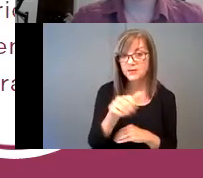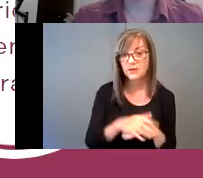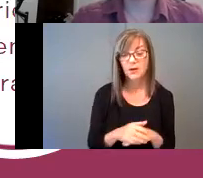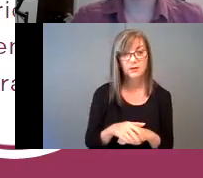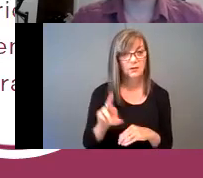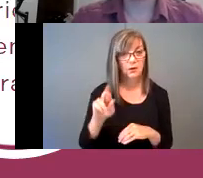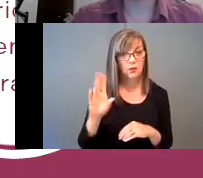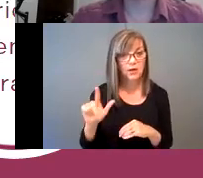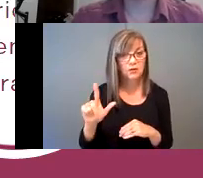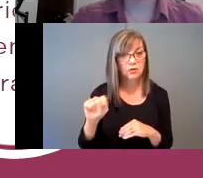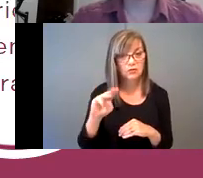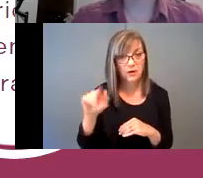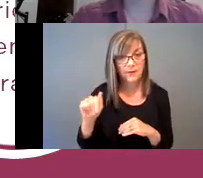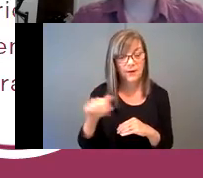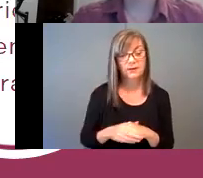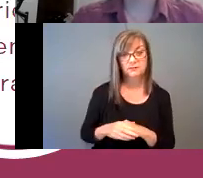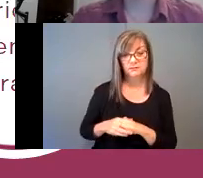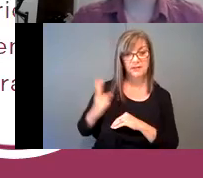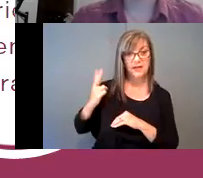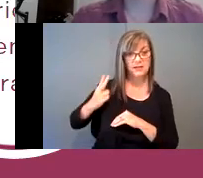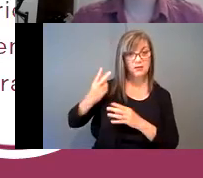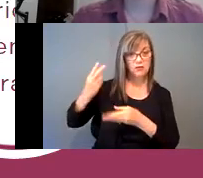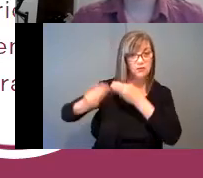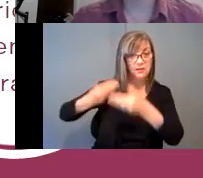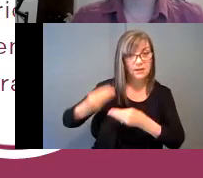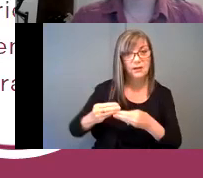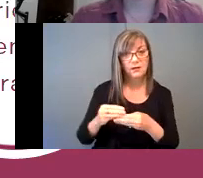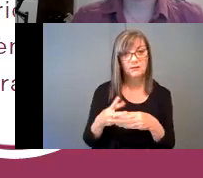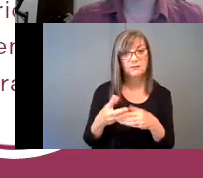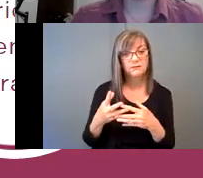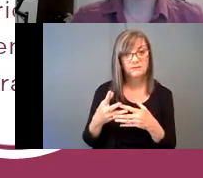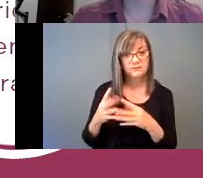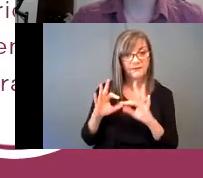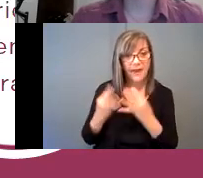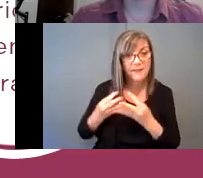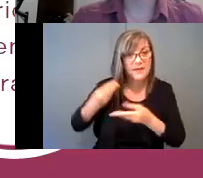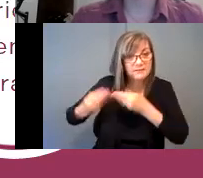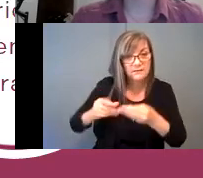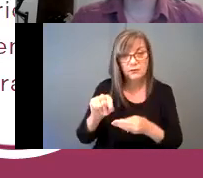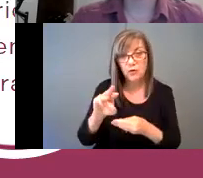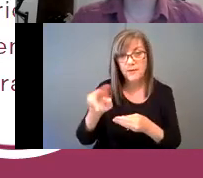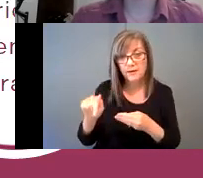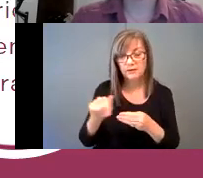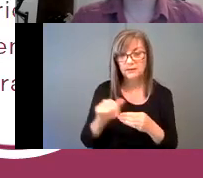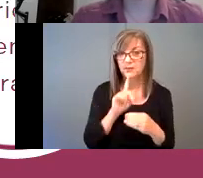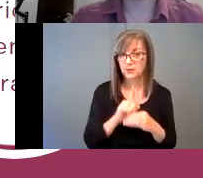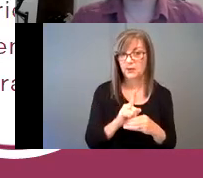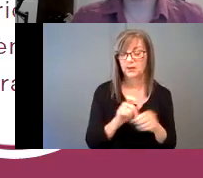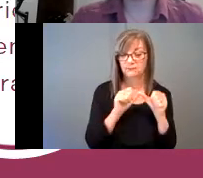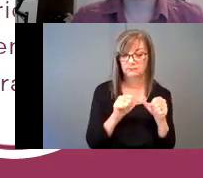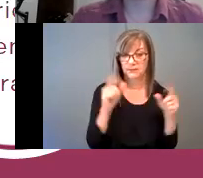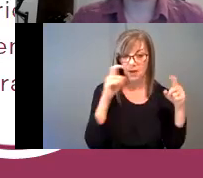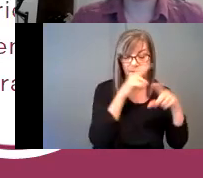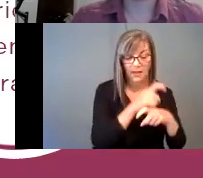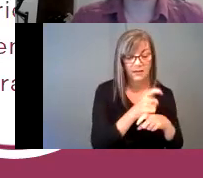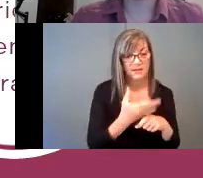and intergenerational trauma. So really looking at these really complex, long-lasting issues like